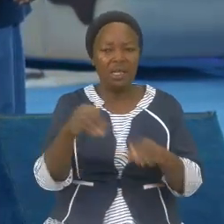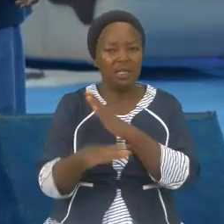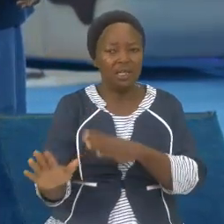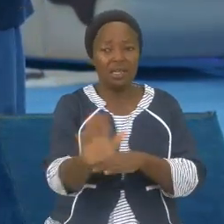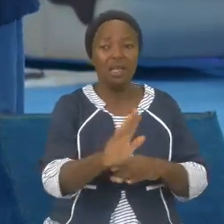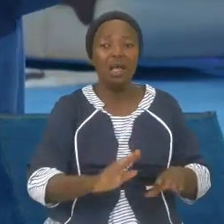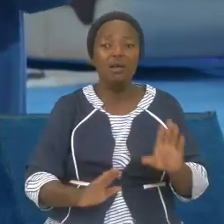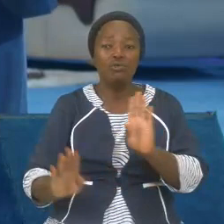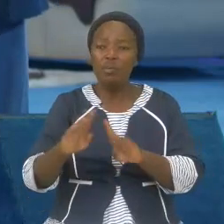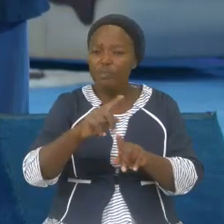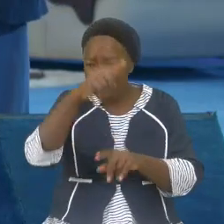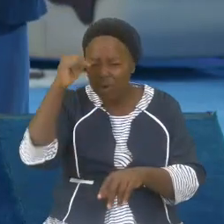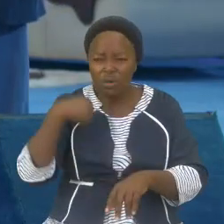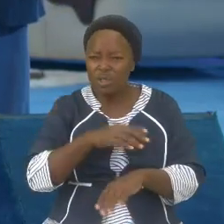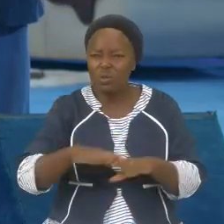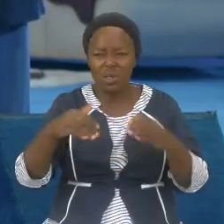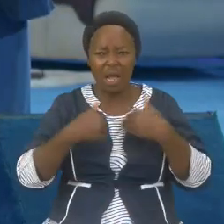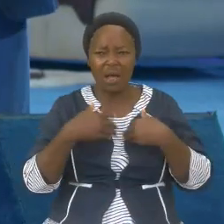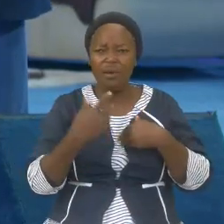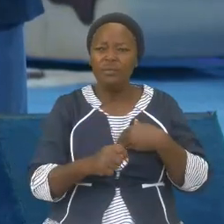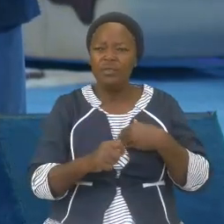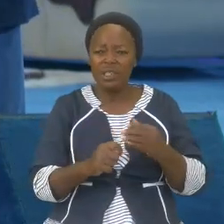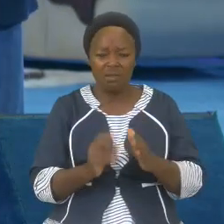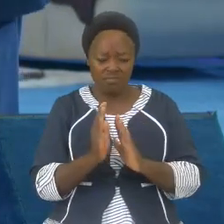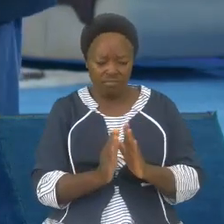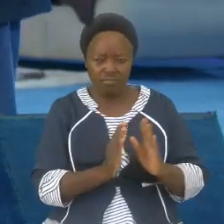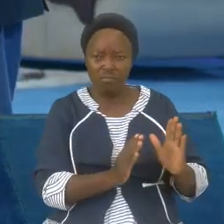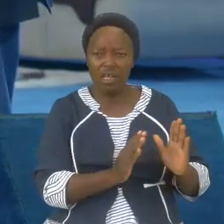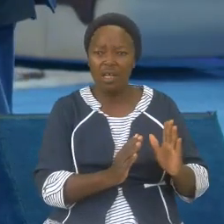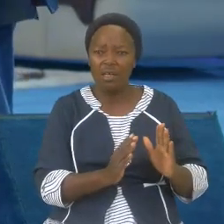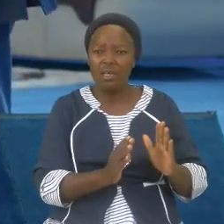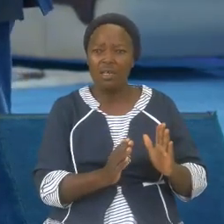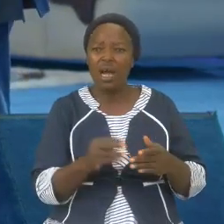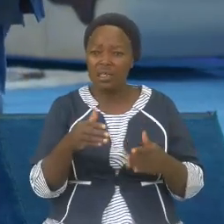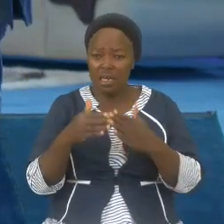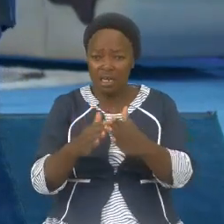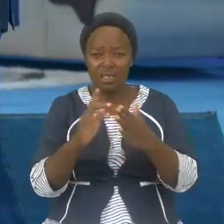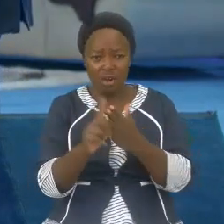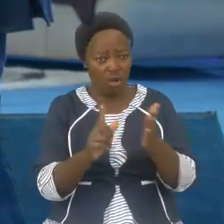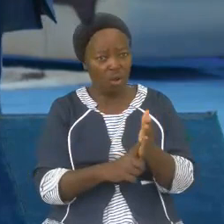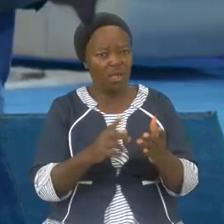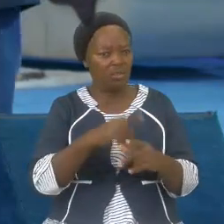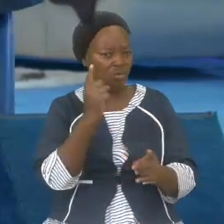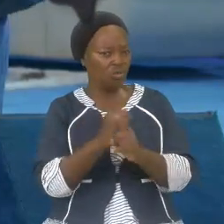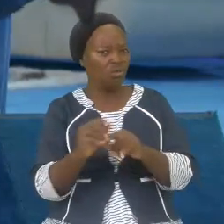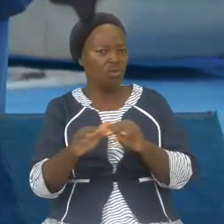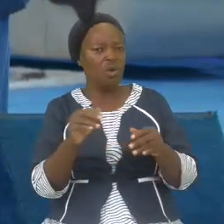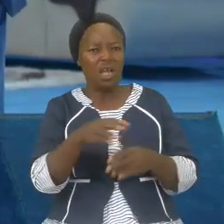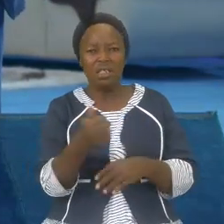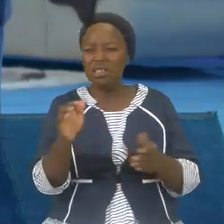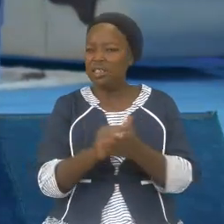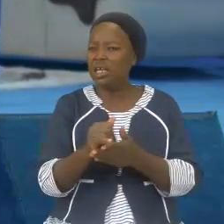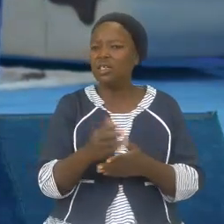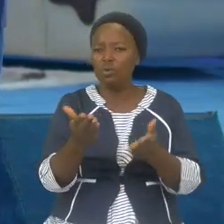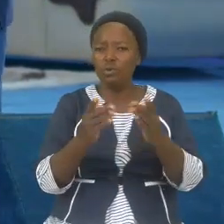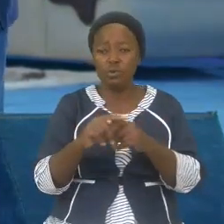didn't have the guiding light and the guiding law, and we just did whatever we wanted to do,